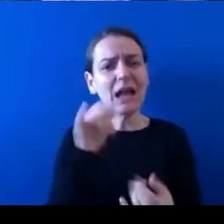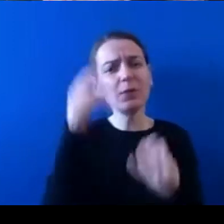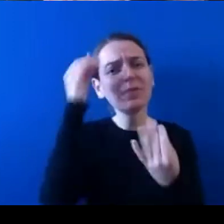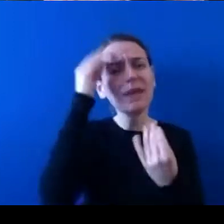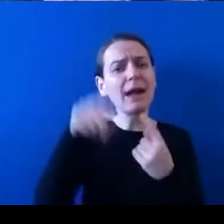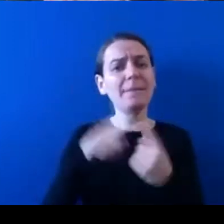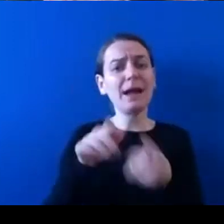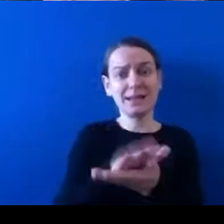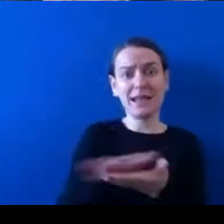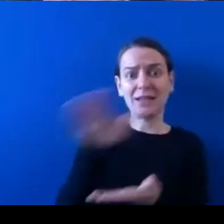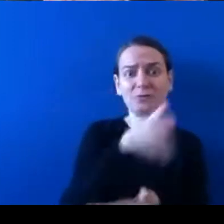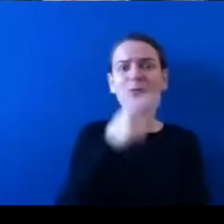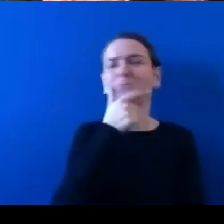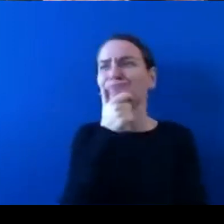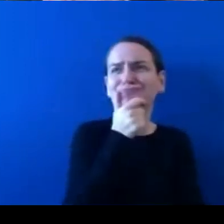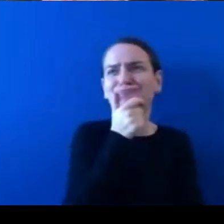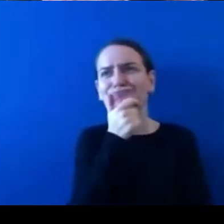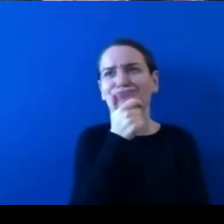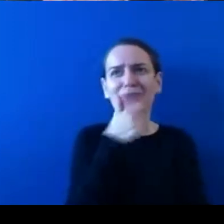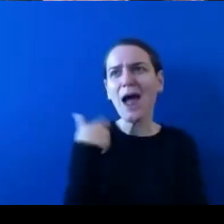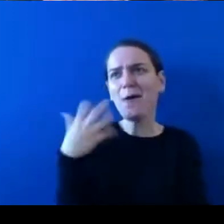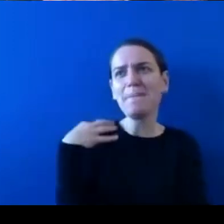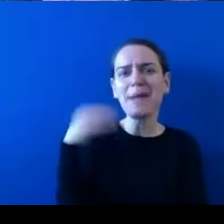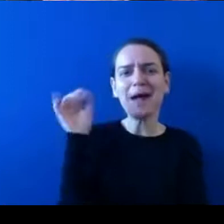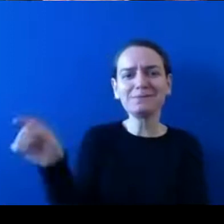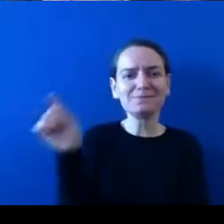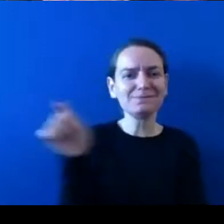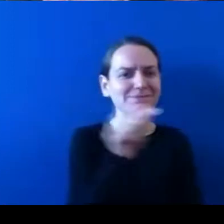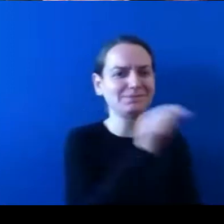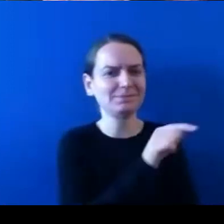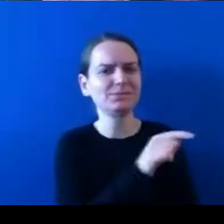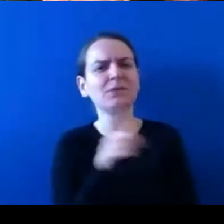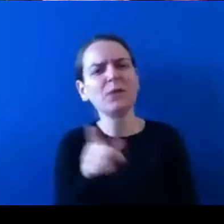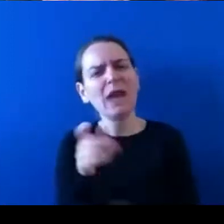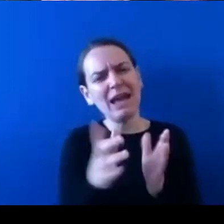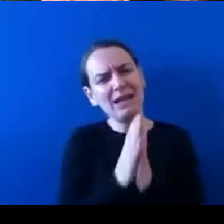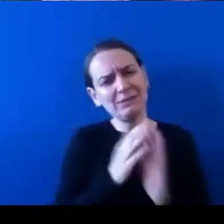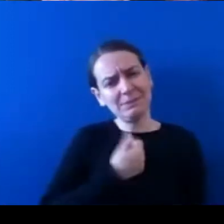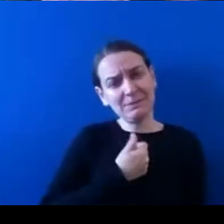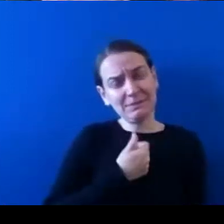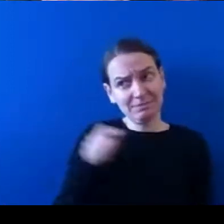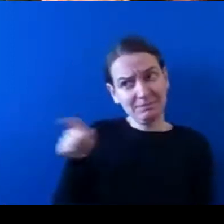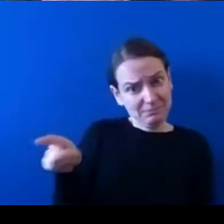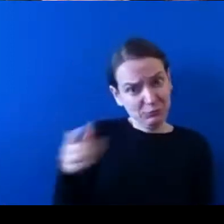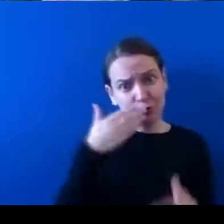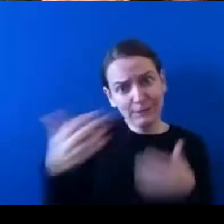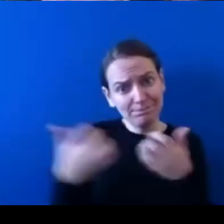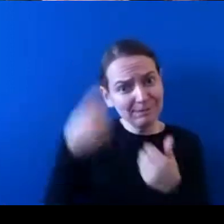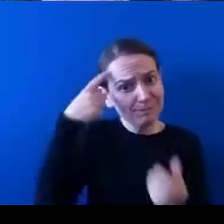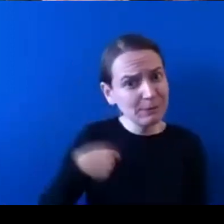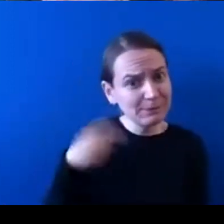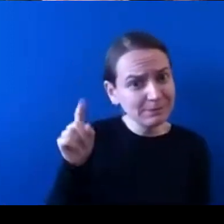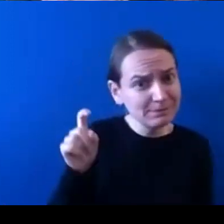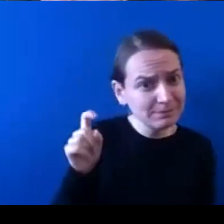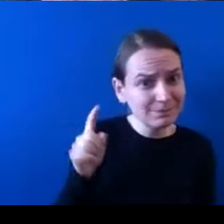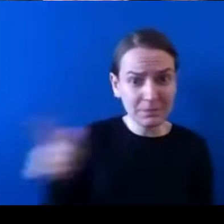the location, the walkability of the college, and transportation